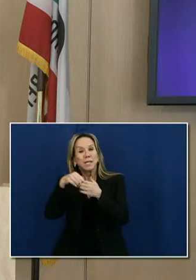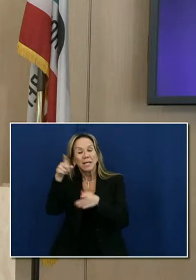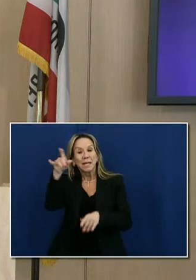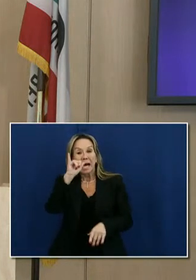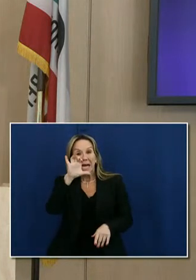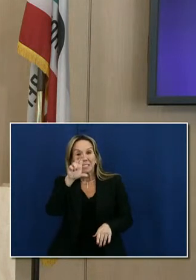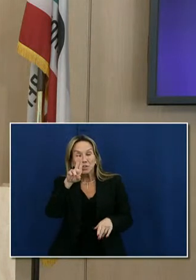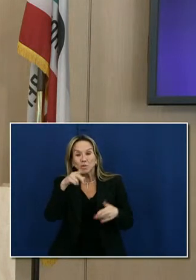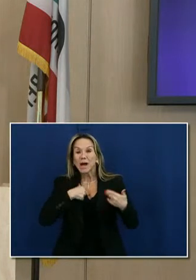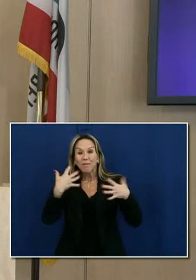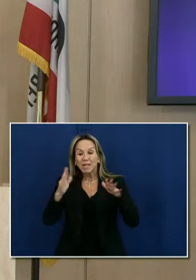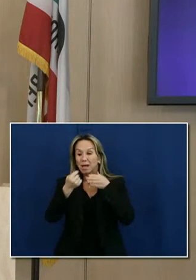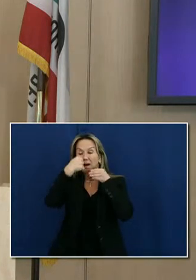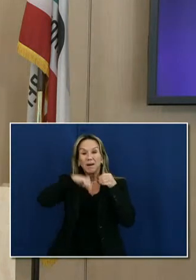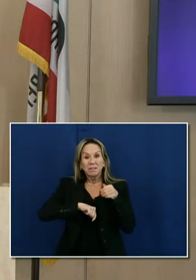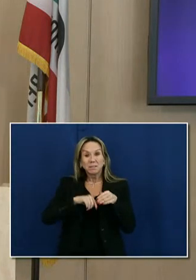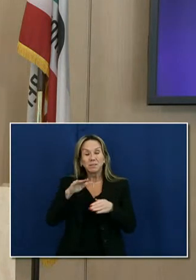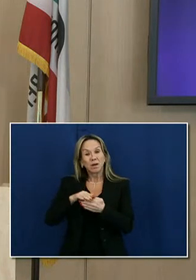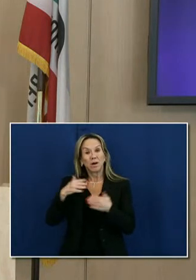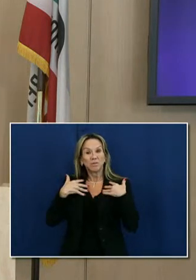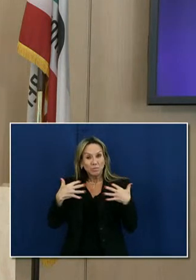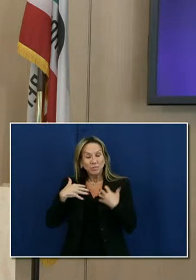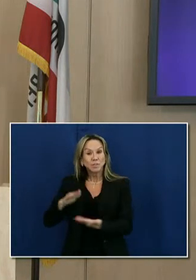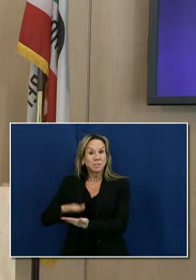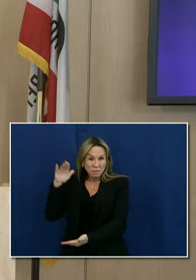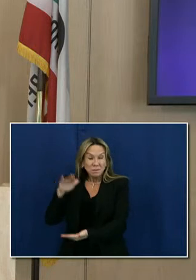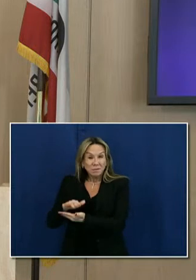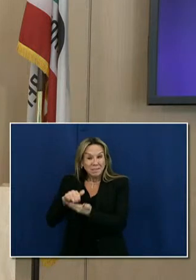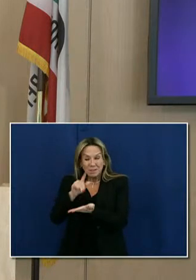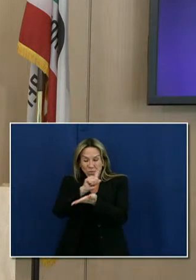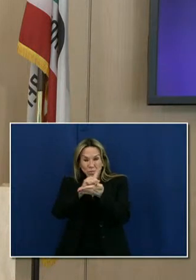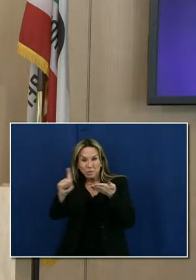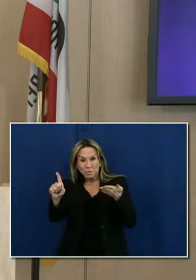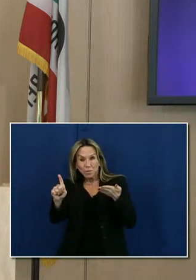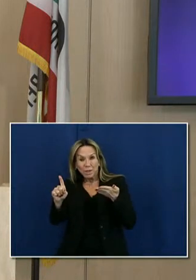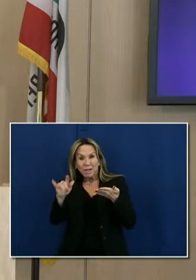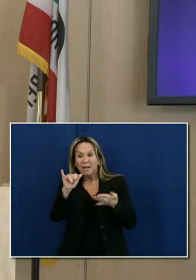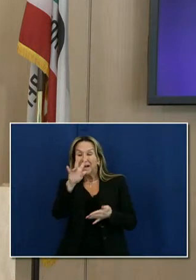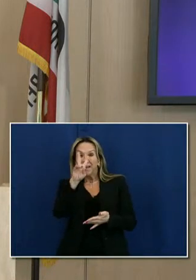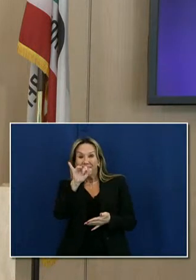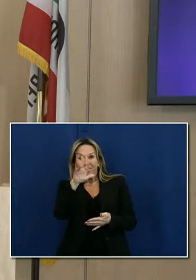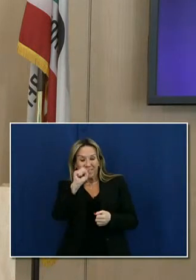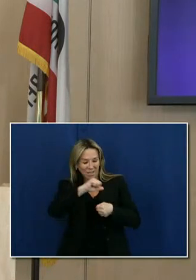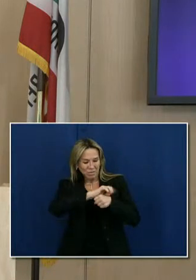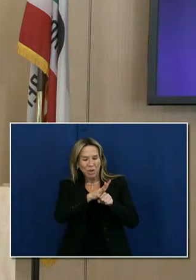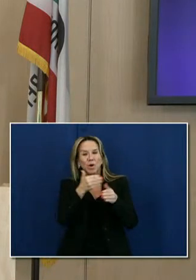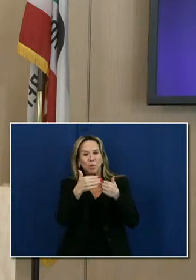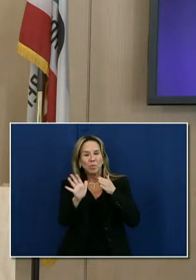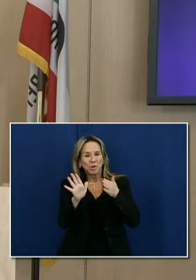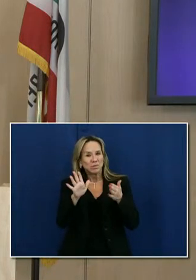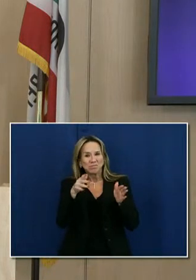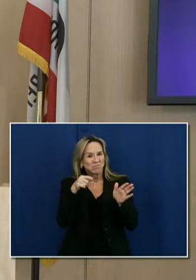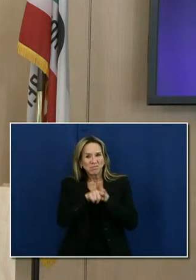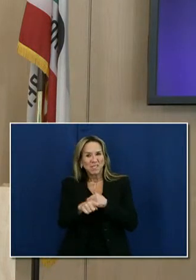mechanical ventilator, in an induced coma. The virus nearly took my life.